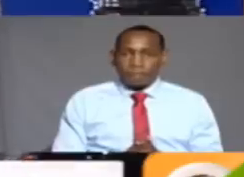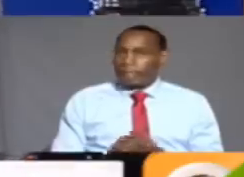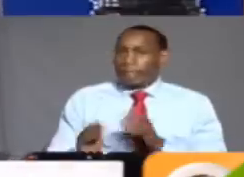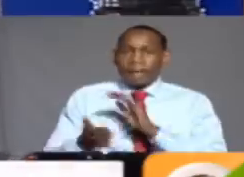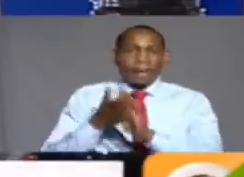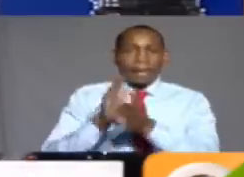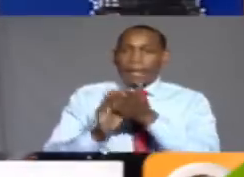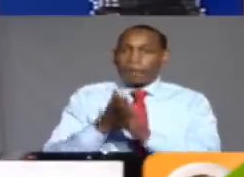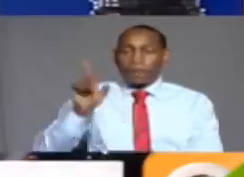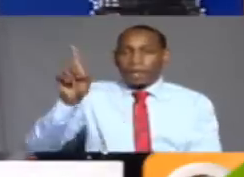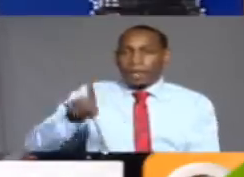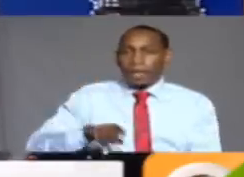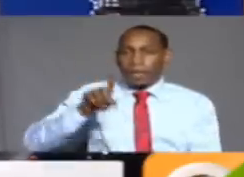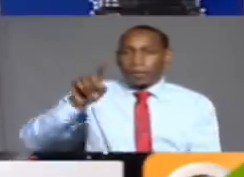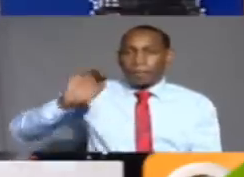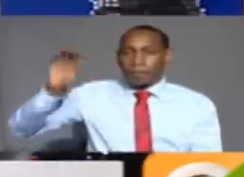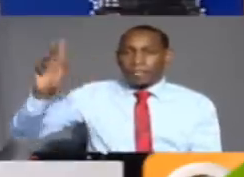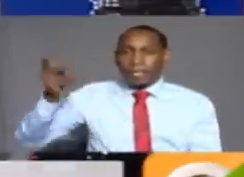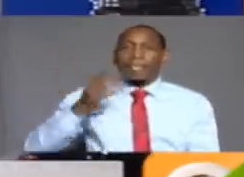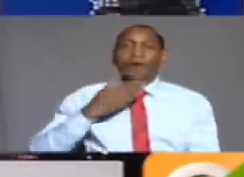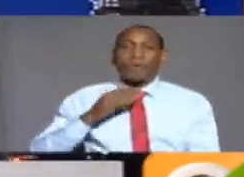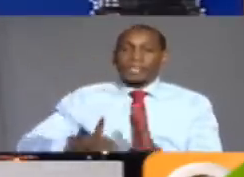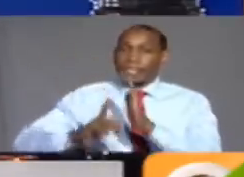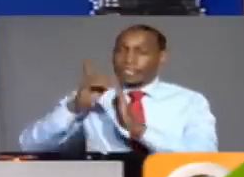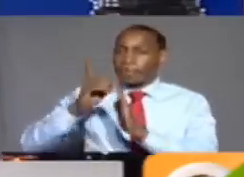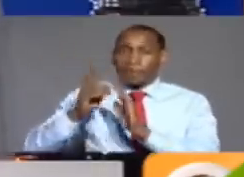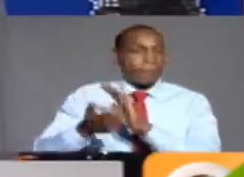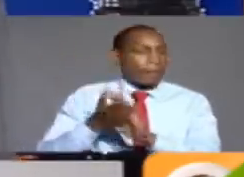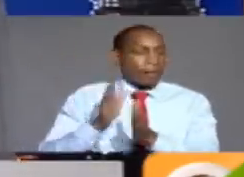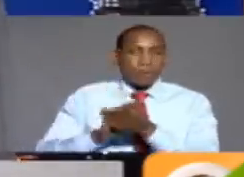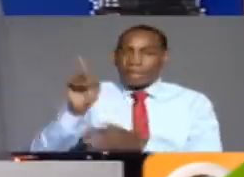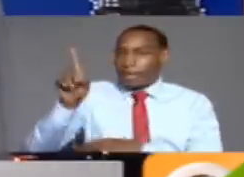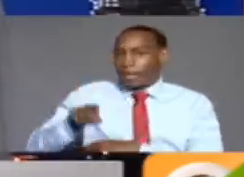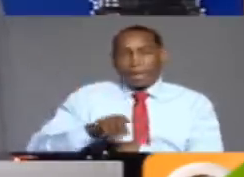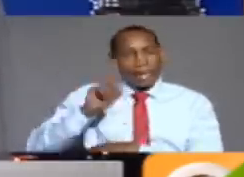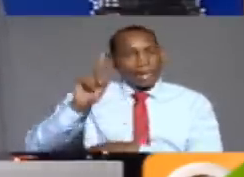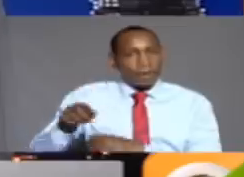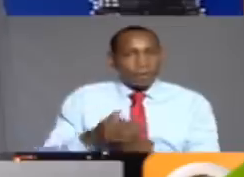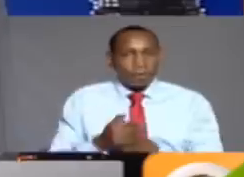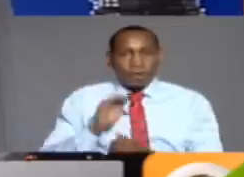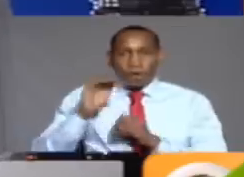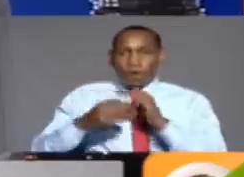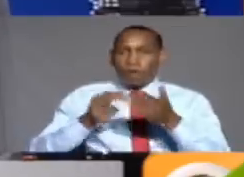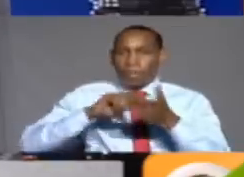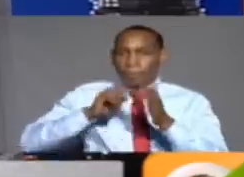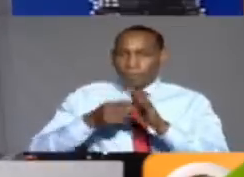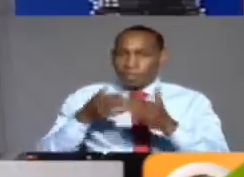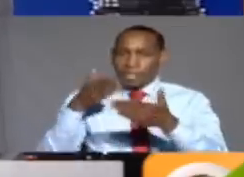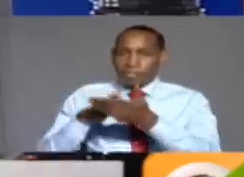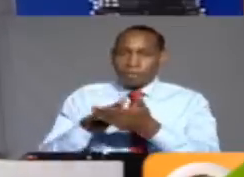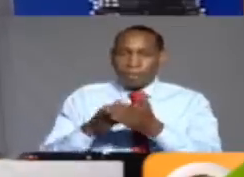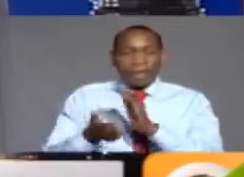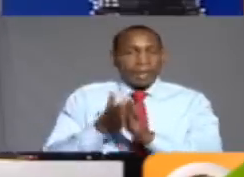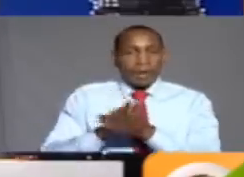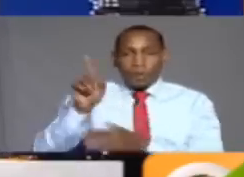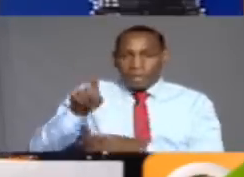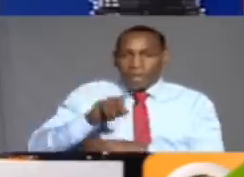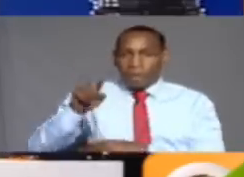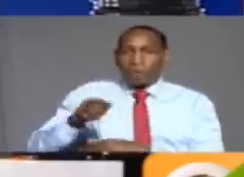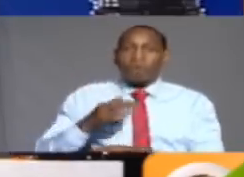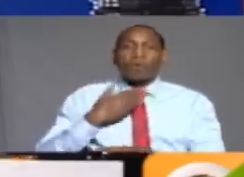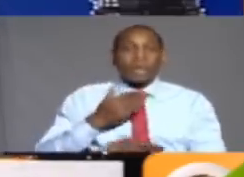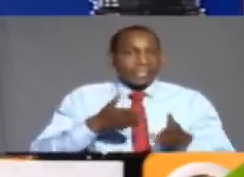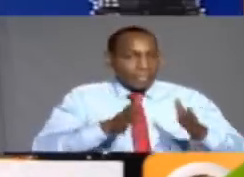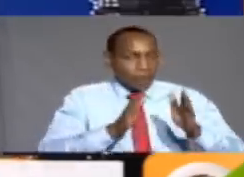nothing wrong with Mount Kenya demanding development. That's fine. That's why I'm talking about all these projects that are stalled. There's nothing wrong with Mount Kenya demanding for